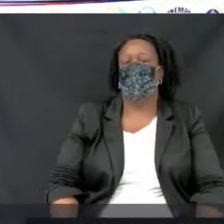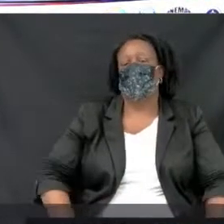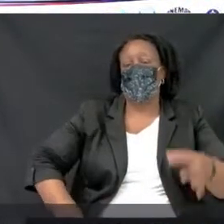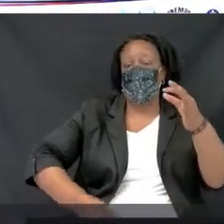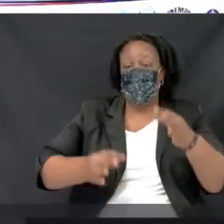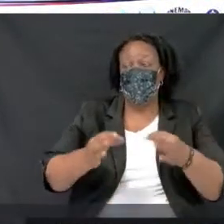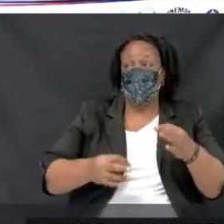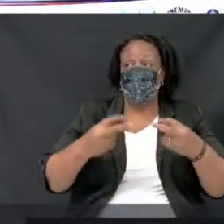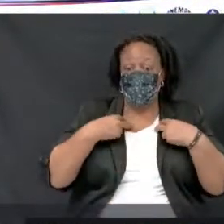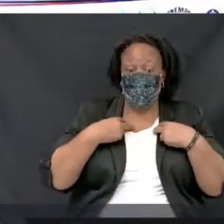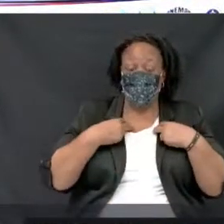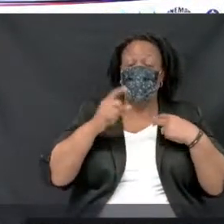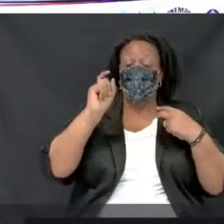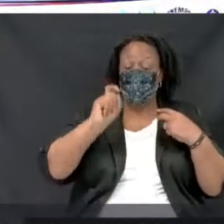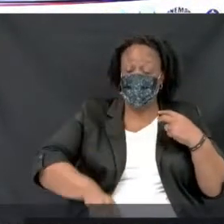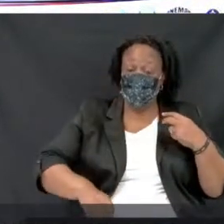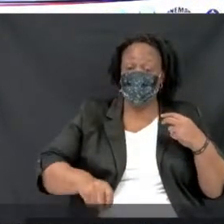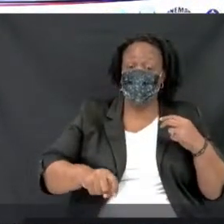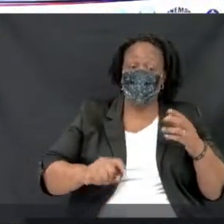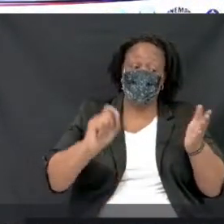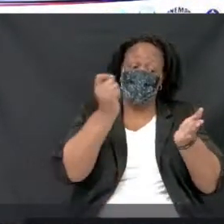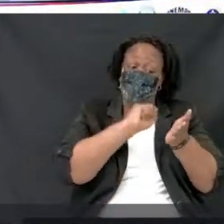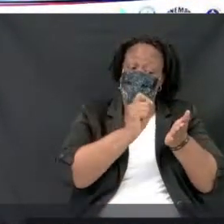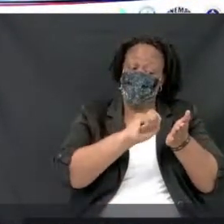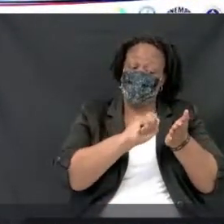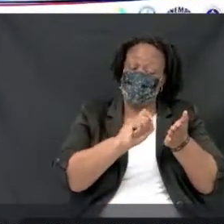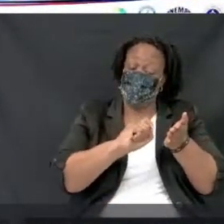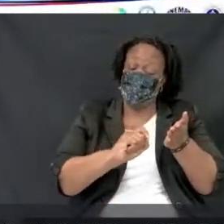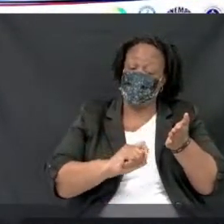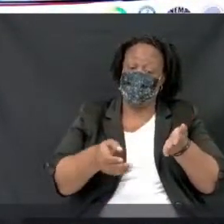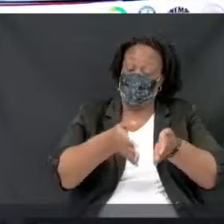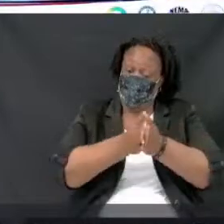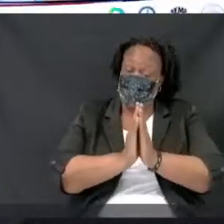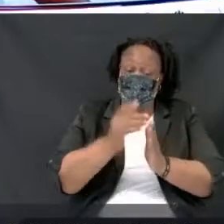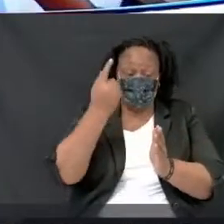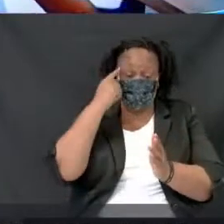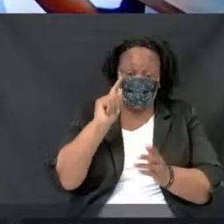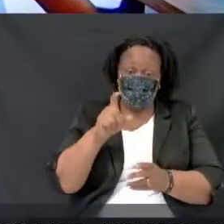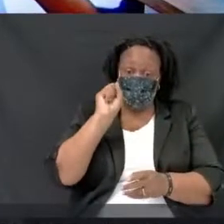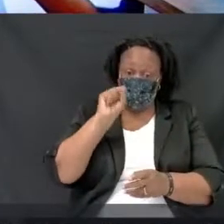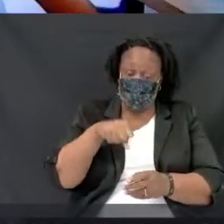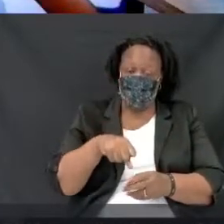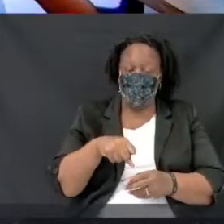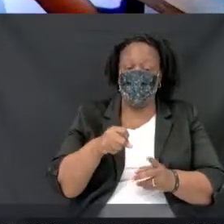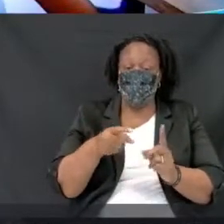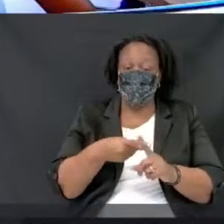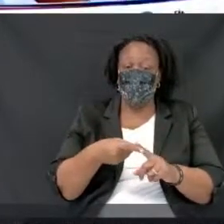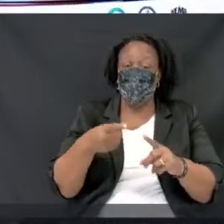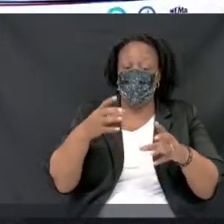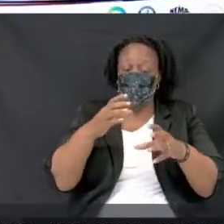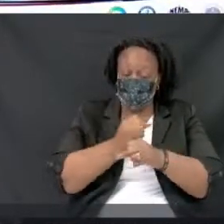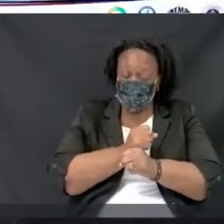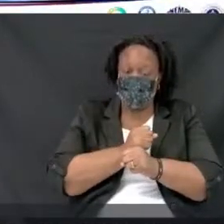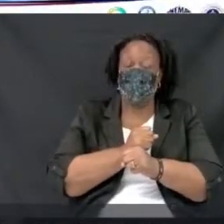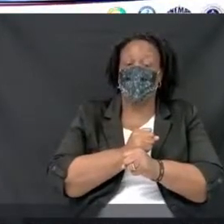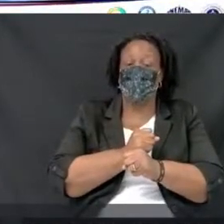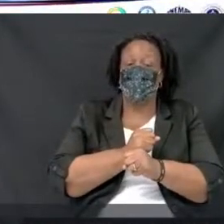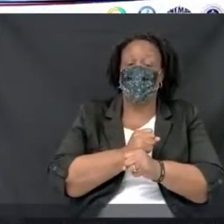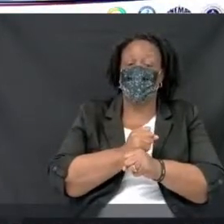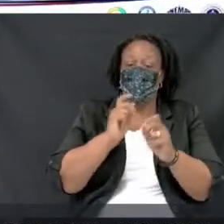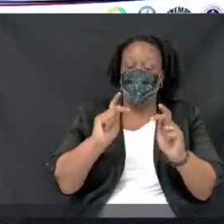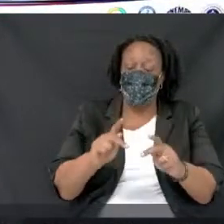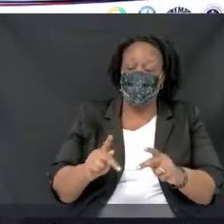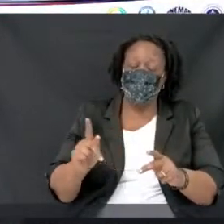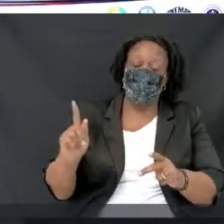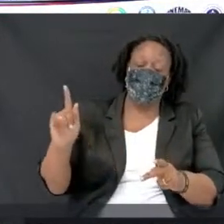through the appropriate authorities on St. Kitts, and once they have been recognized as an Airbnb and they want to